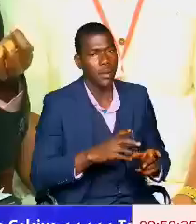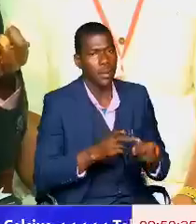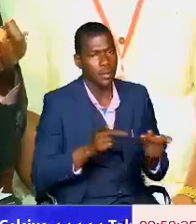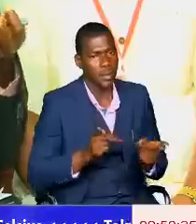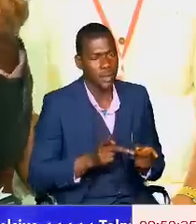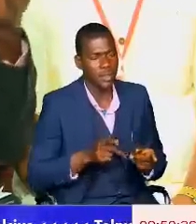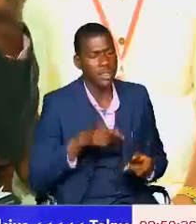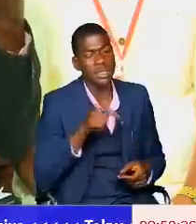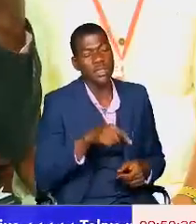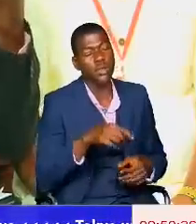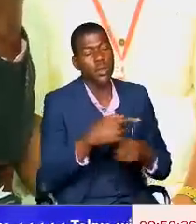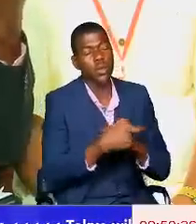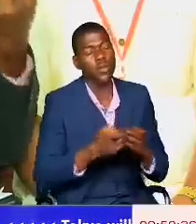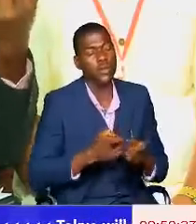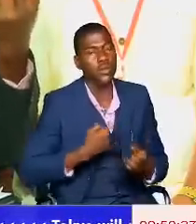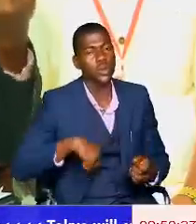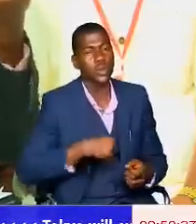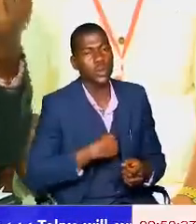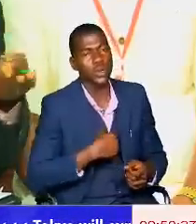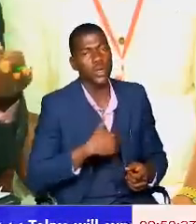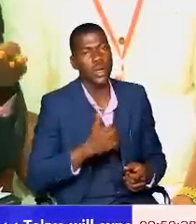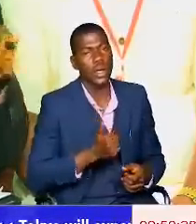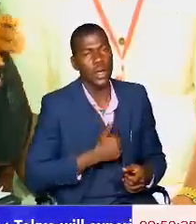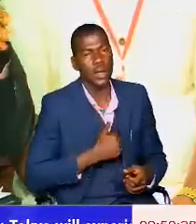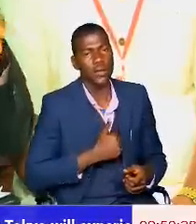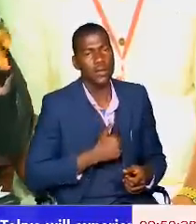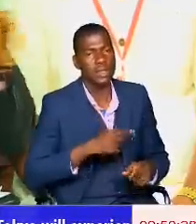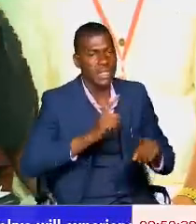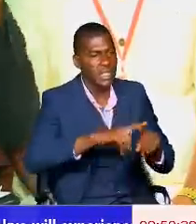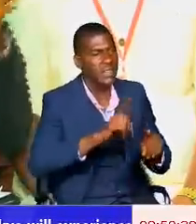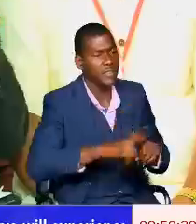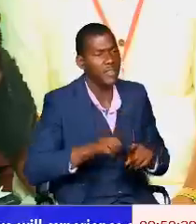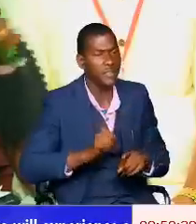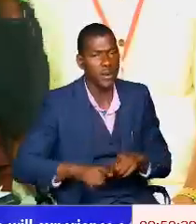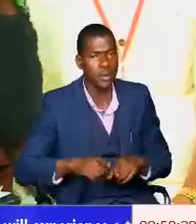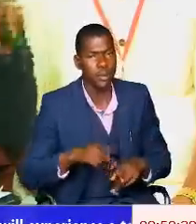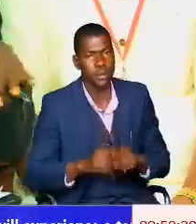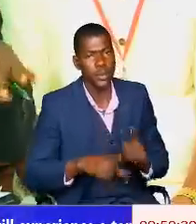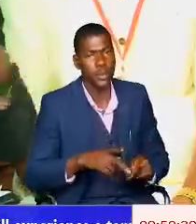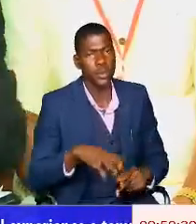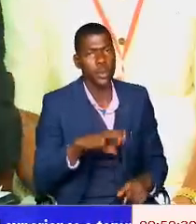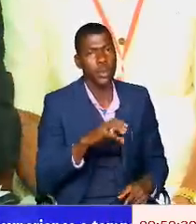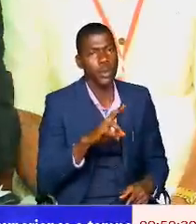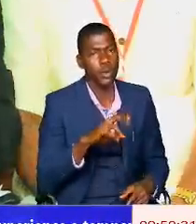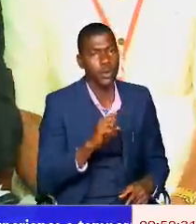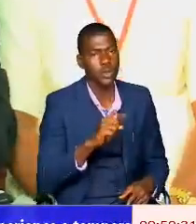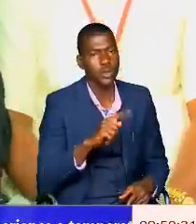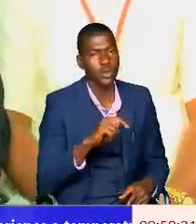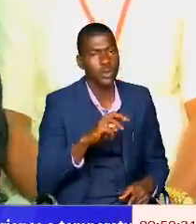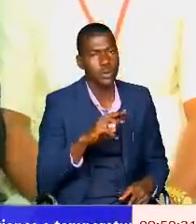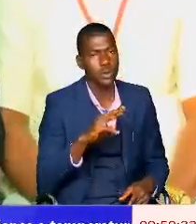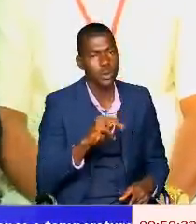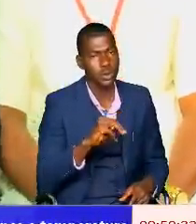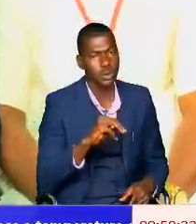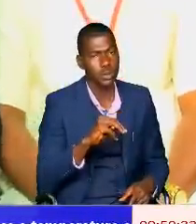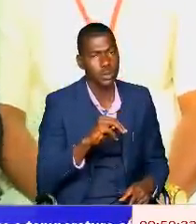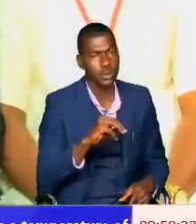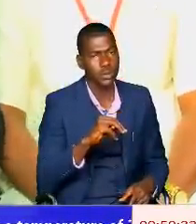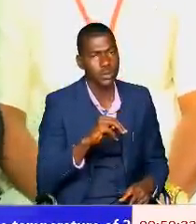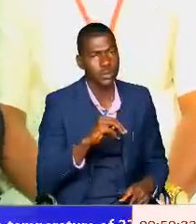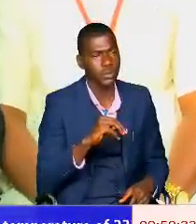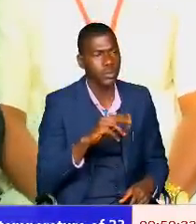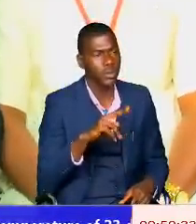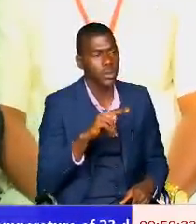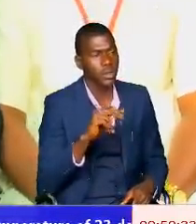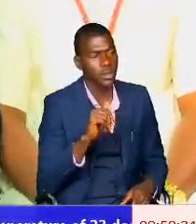customs. We have the narcotic agents, NDLA. They are there. Your item, because it's coming from